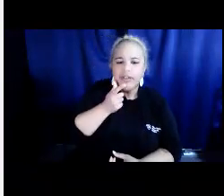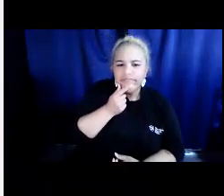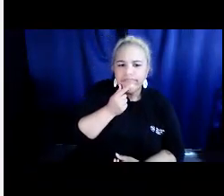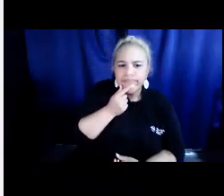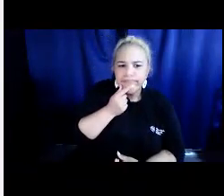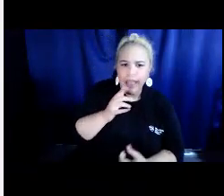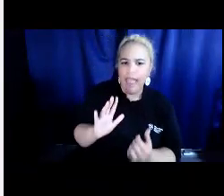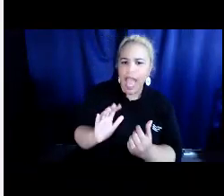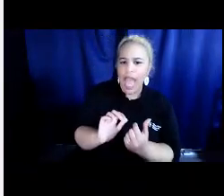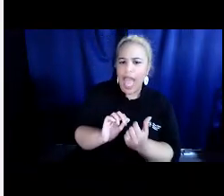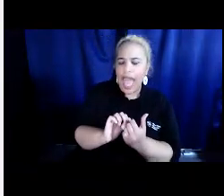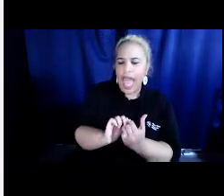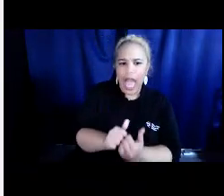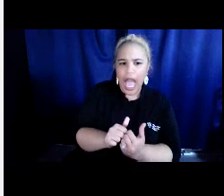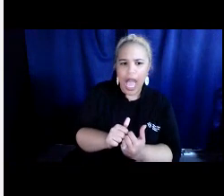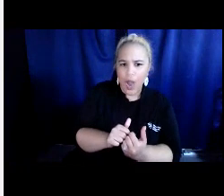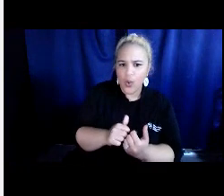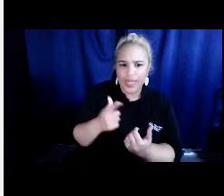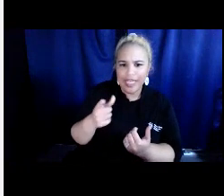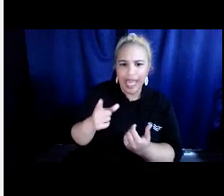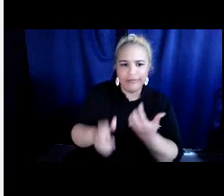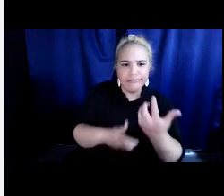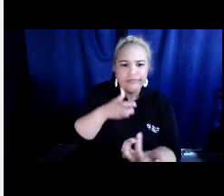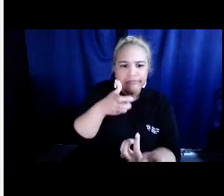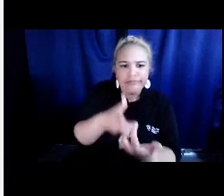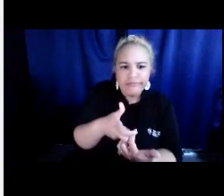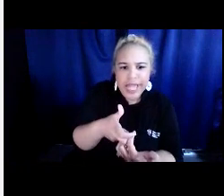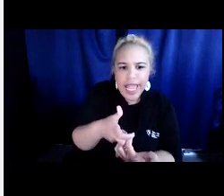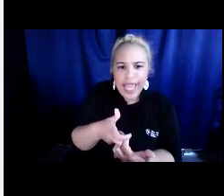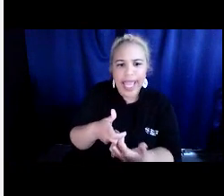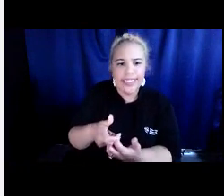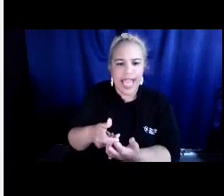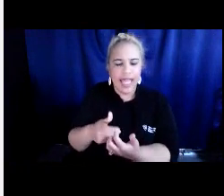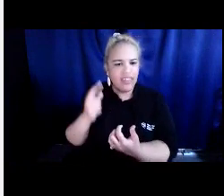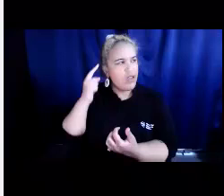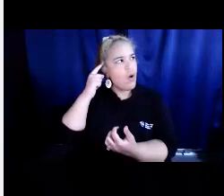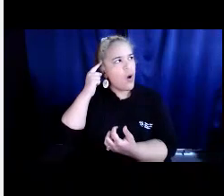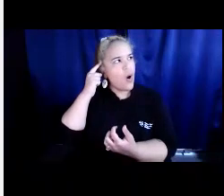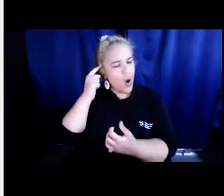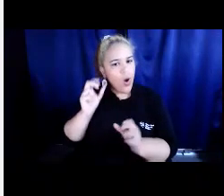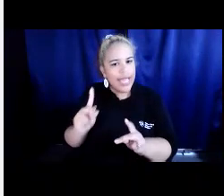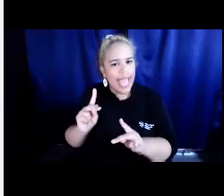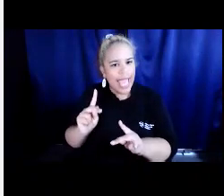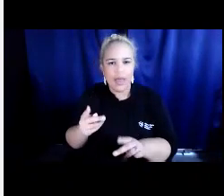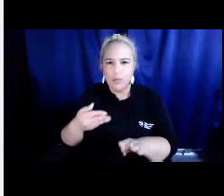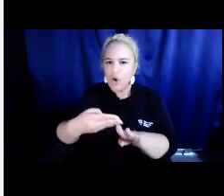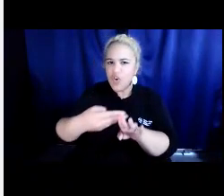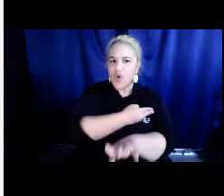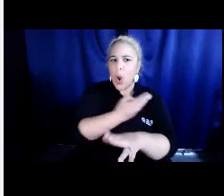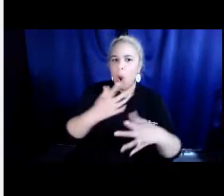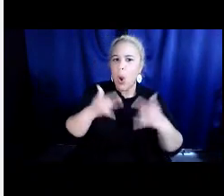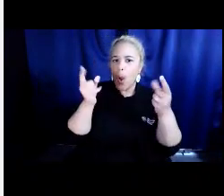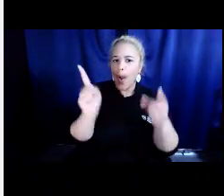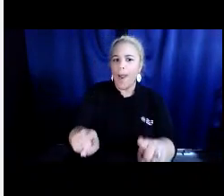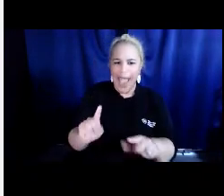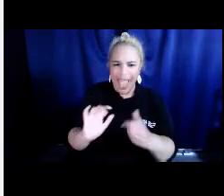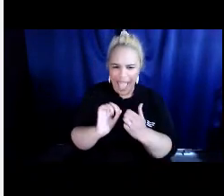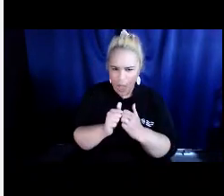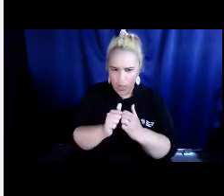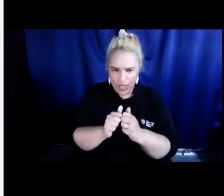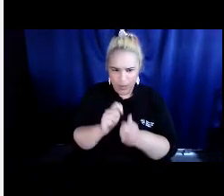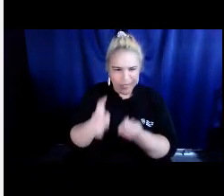design concepts. So let's start with defining sensory inclusion, understanding our senses, and discussing why this is